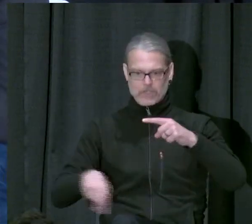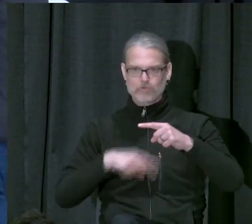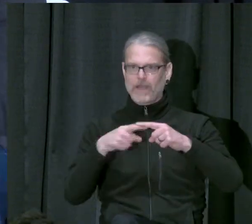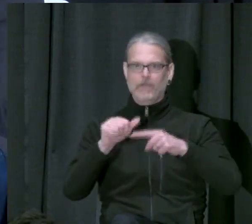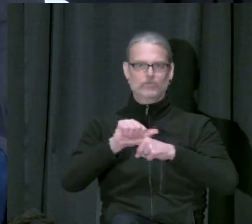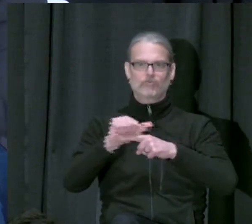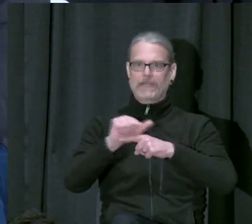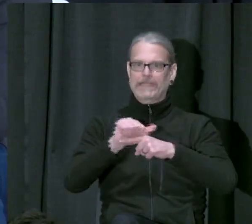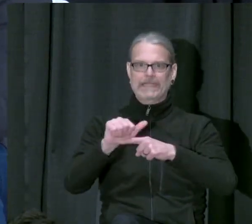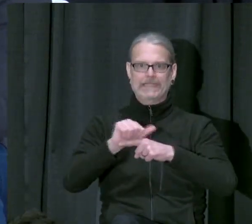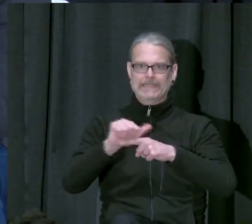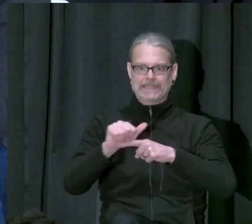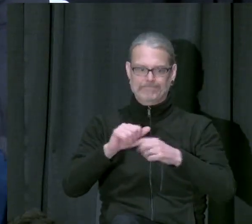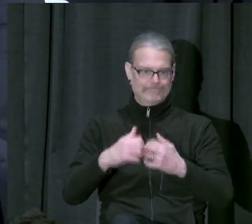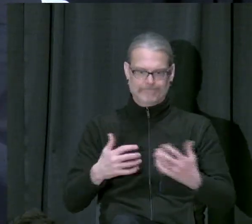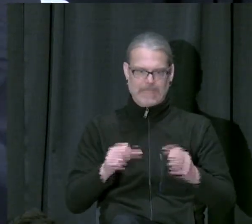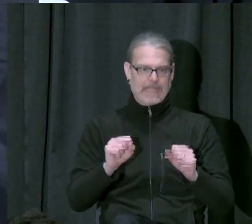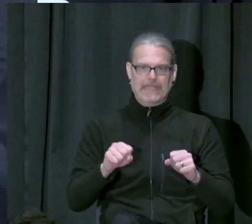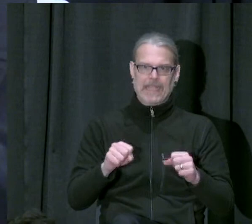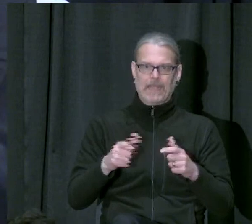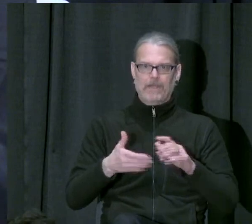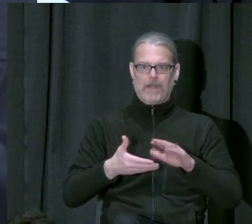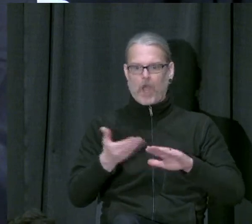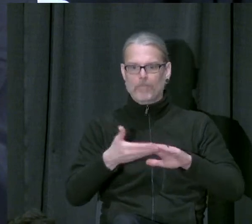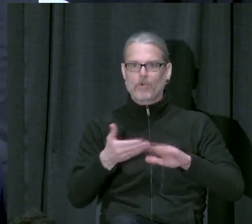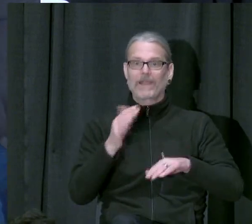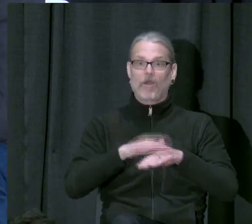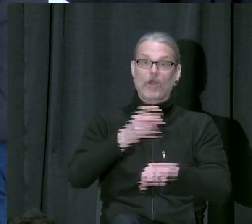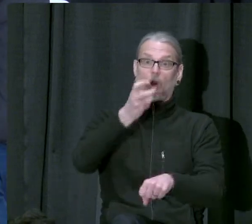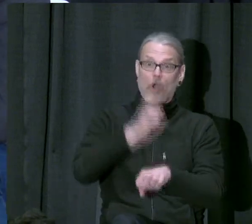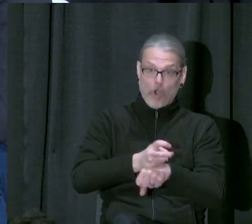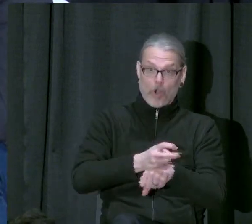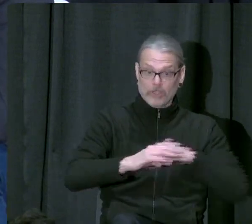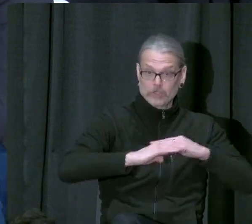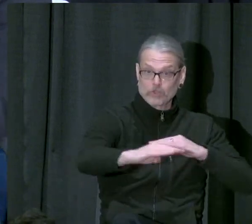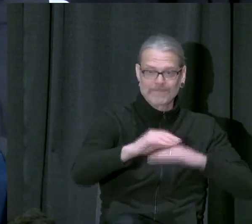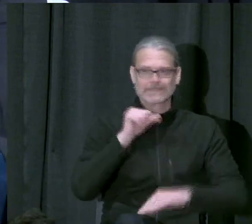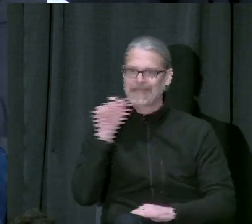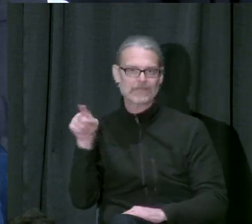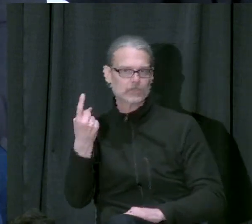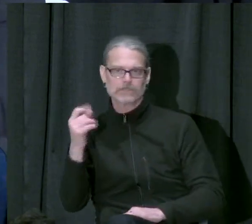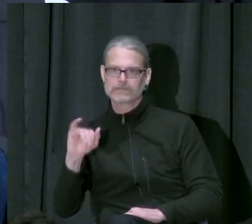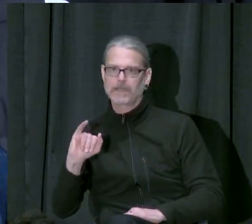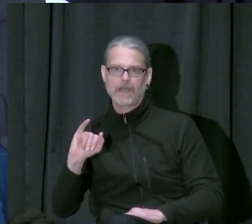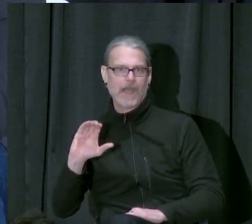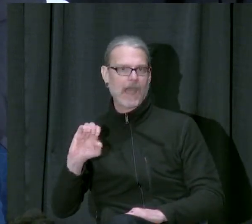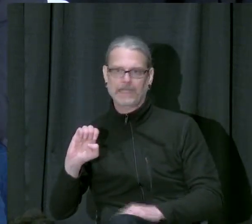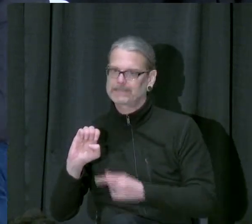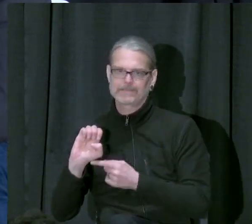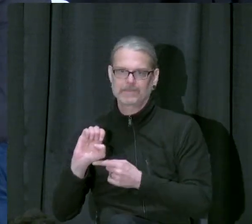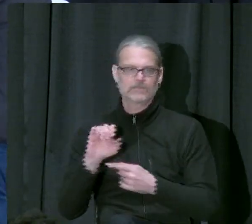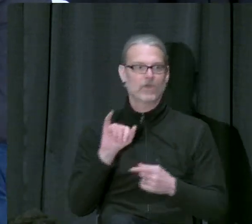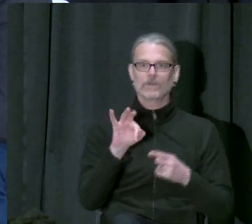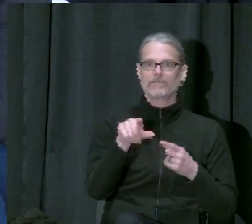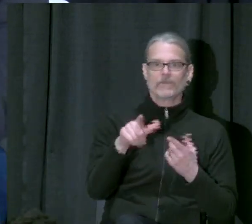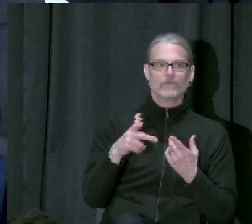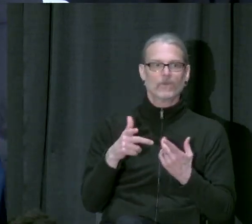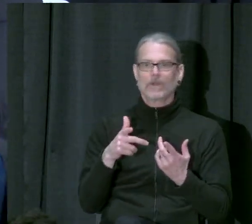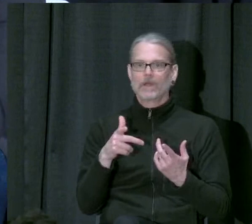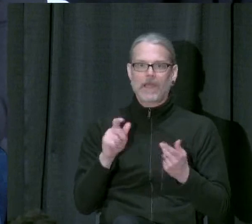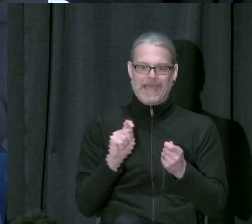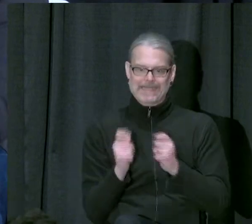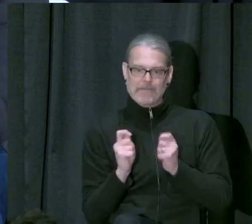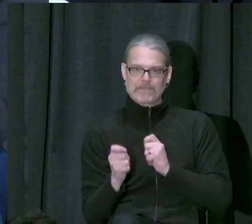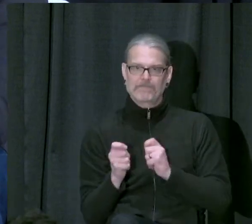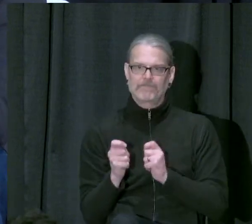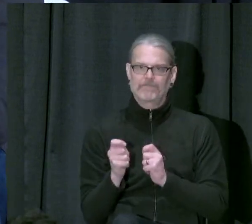that could operate on any hard surface, not just the ice. So if you were an adaptive sled hockey player, you wouldn't